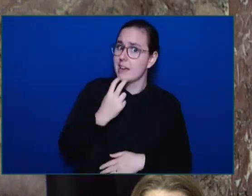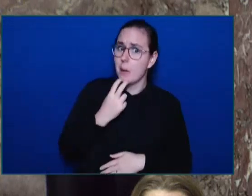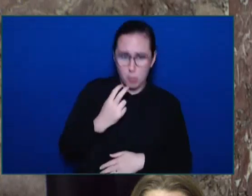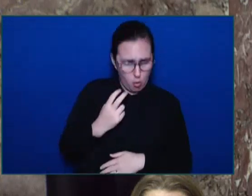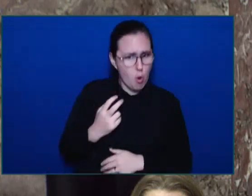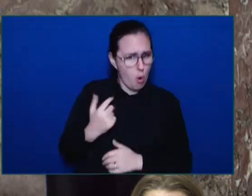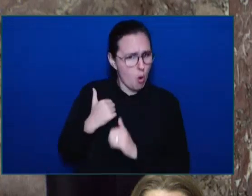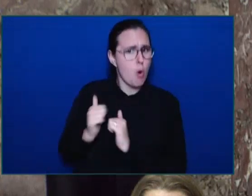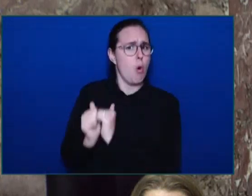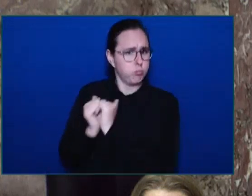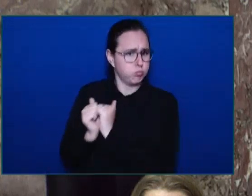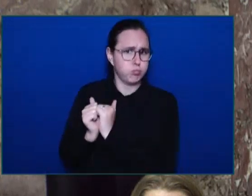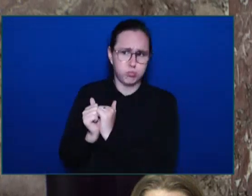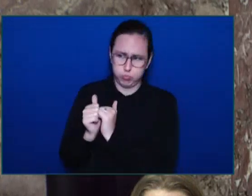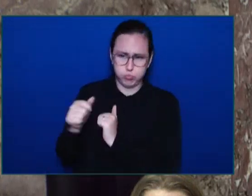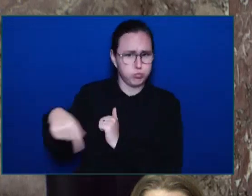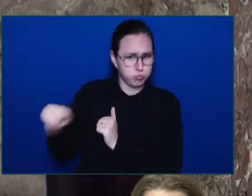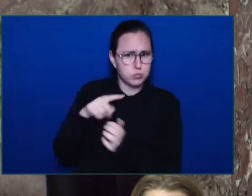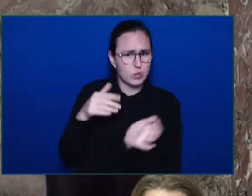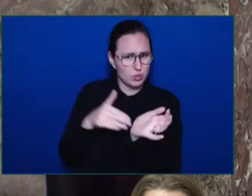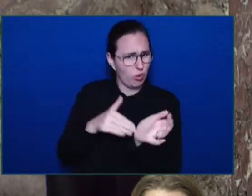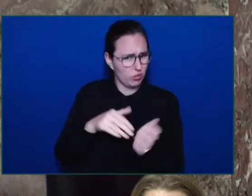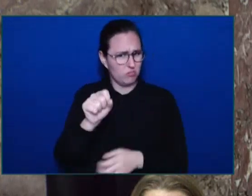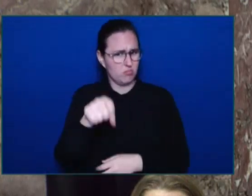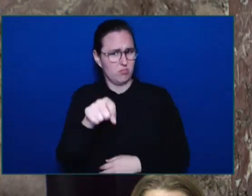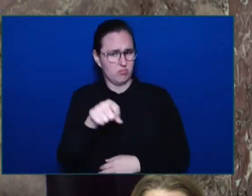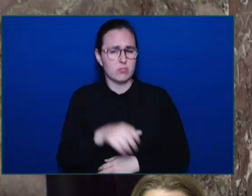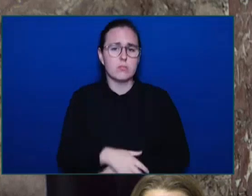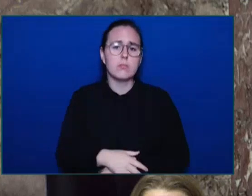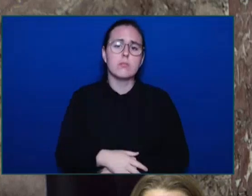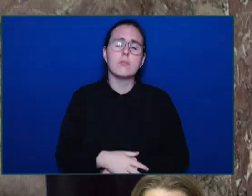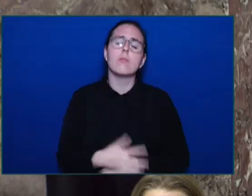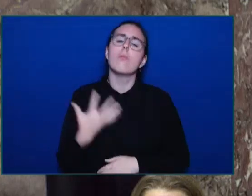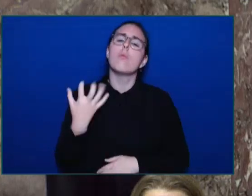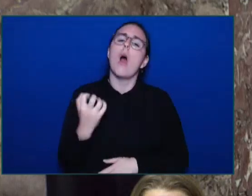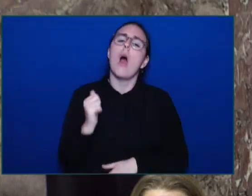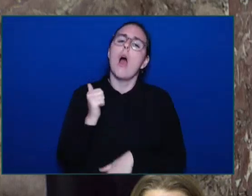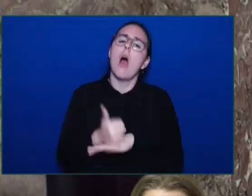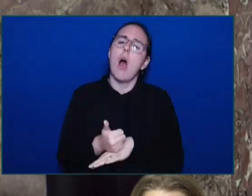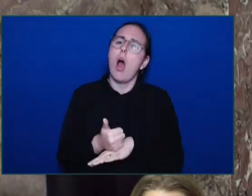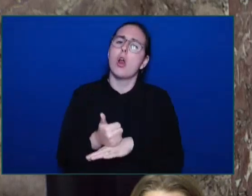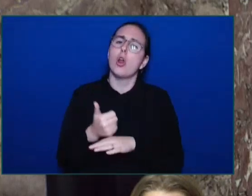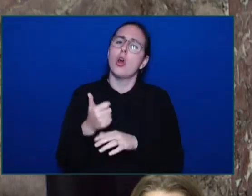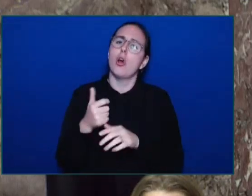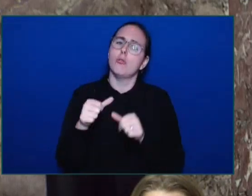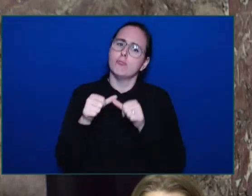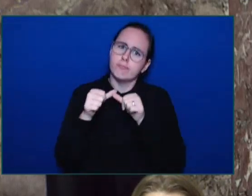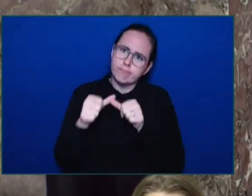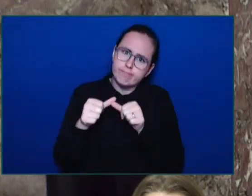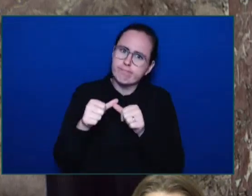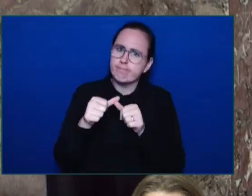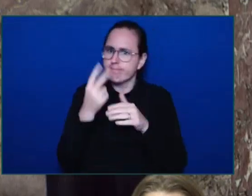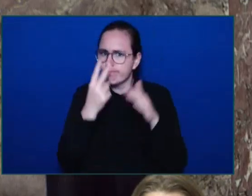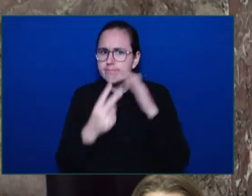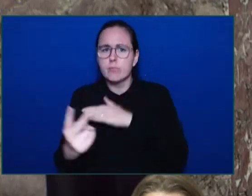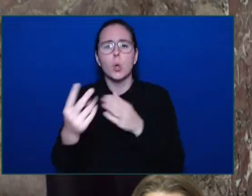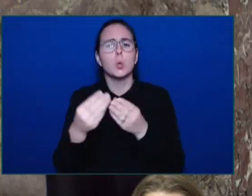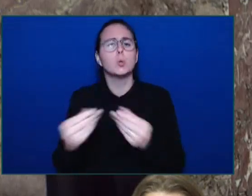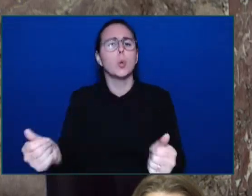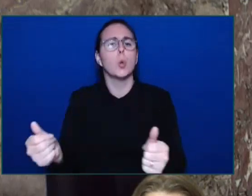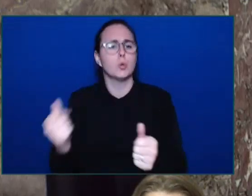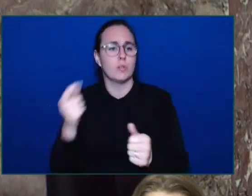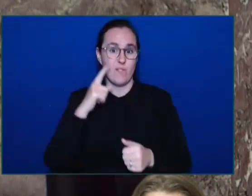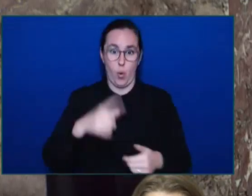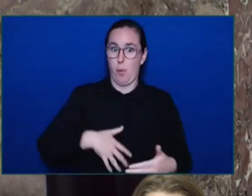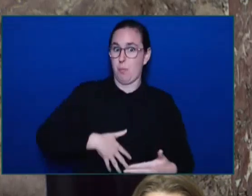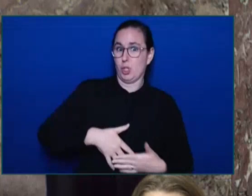to put in place a permanent solution that it provides maternity care in Kamloops, and we're going to continue to do this work, and I'm confident that we'll be able to